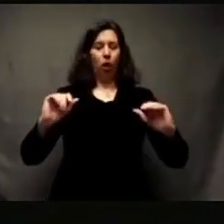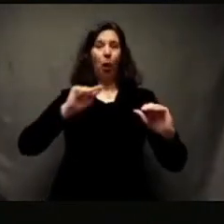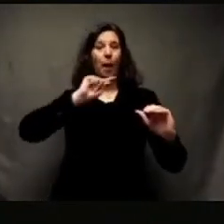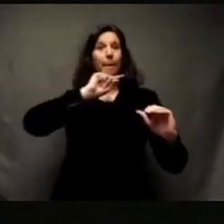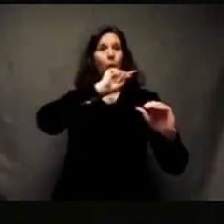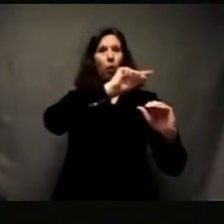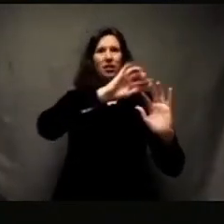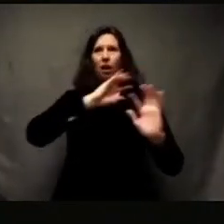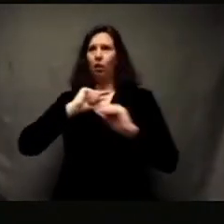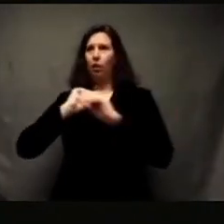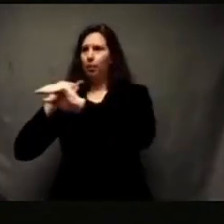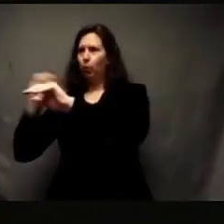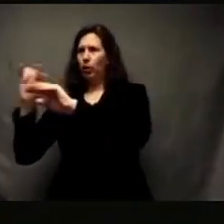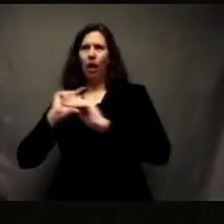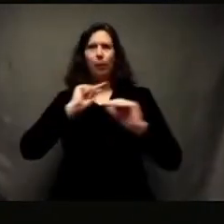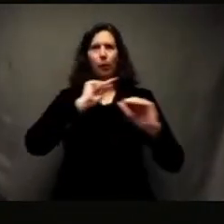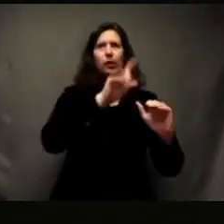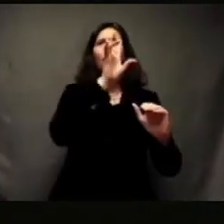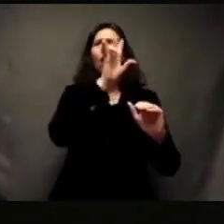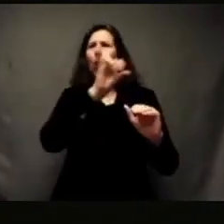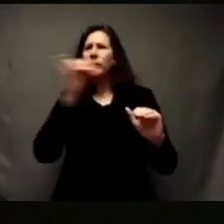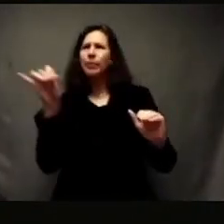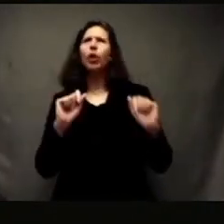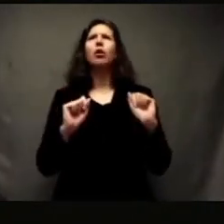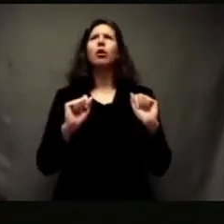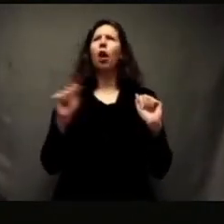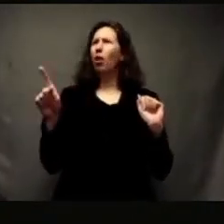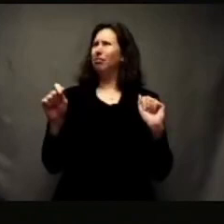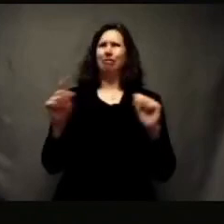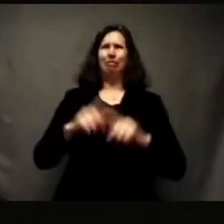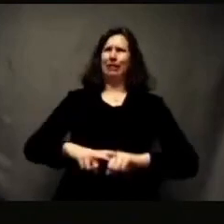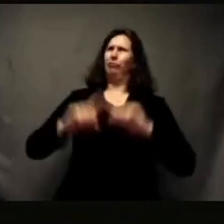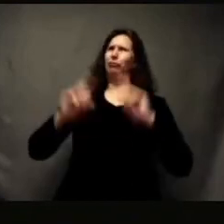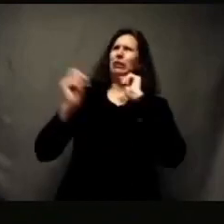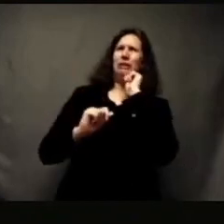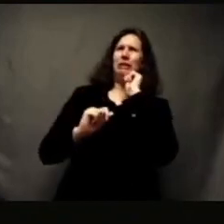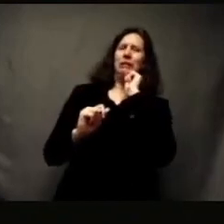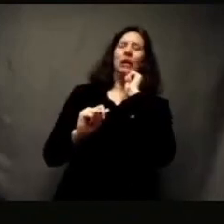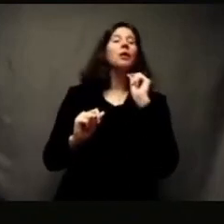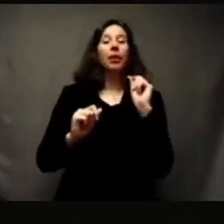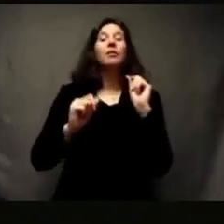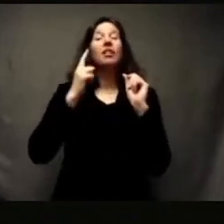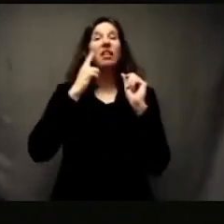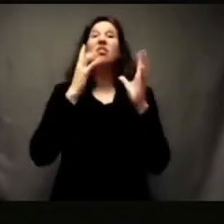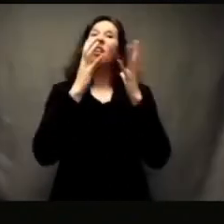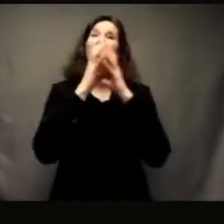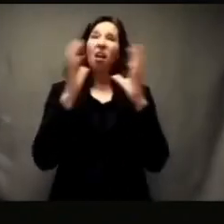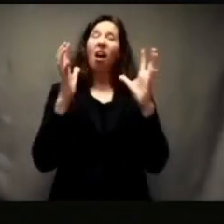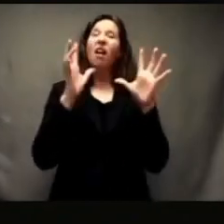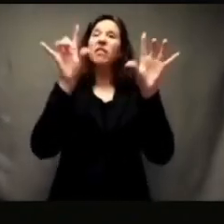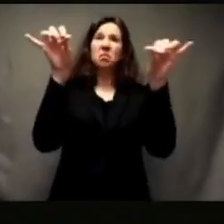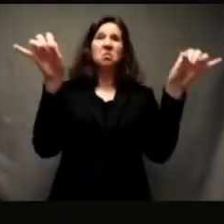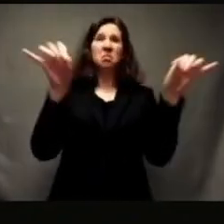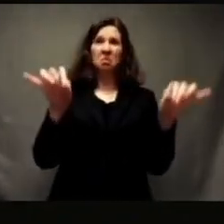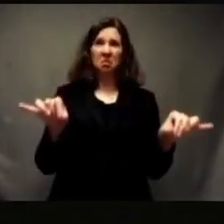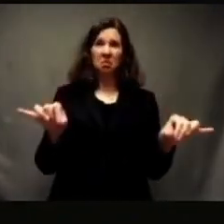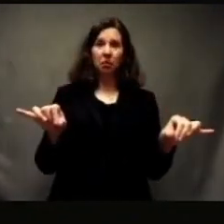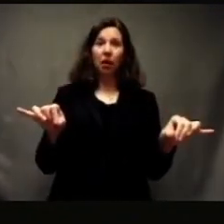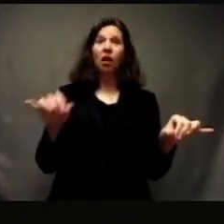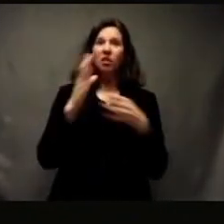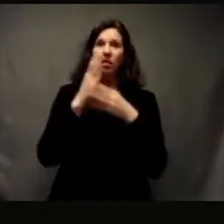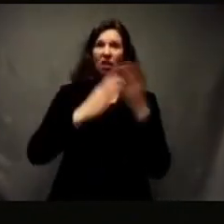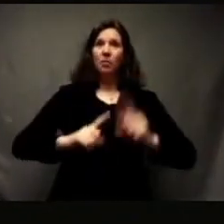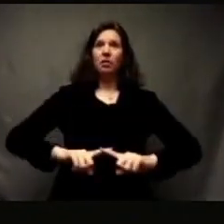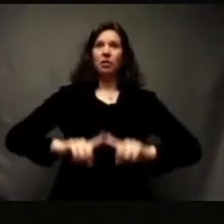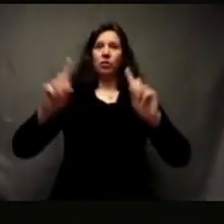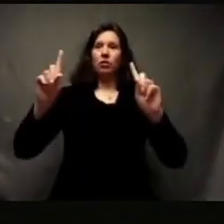out what looks similar and what looks different, because I think there are a lot of similarities, but because there are some,